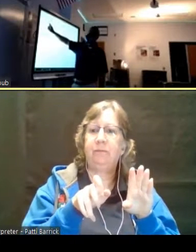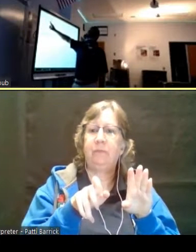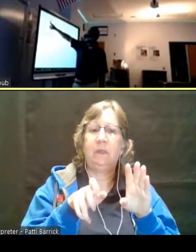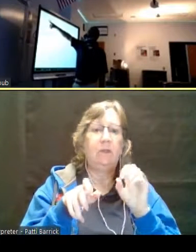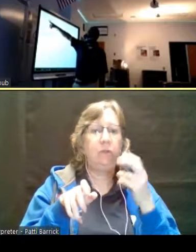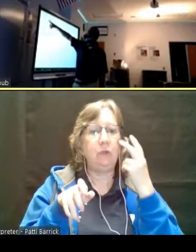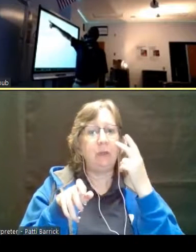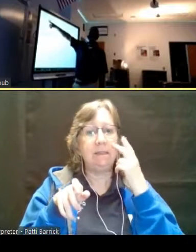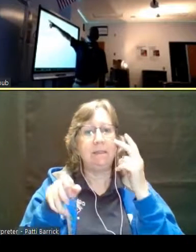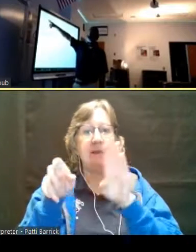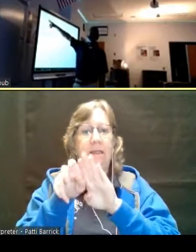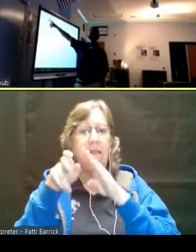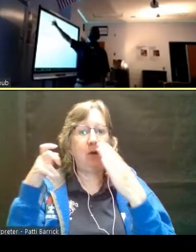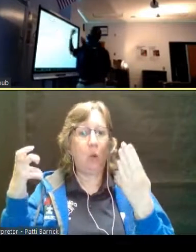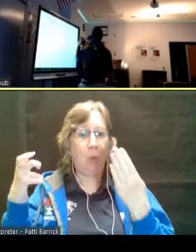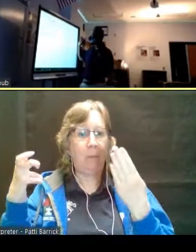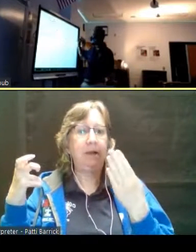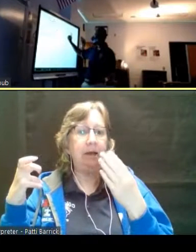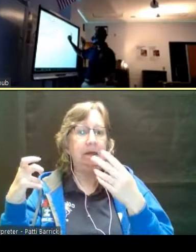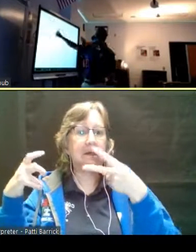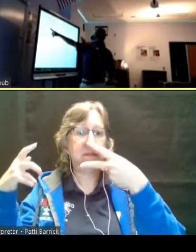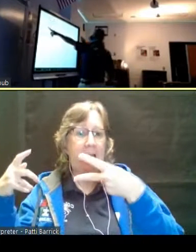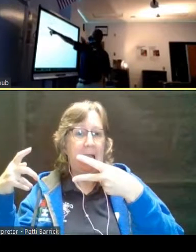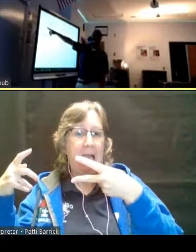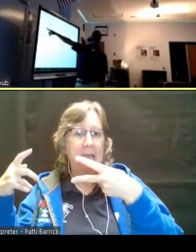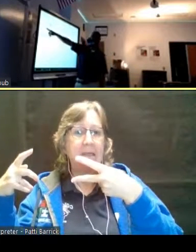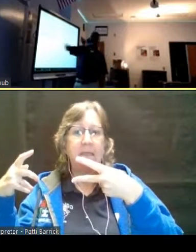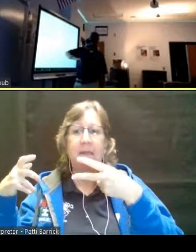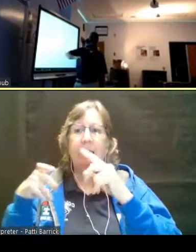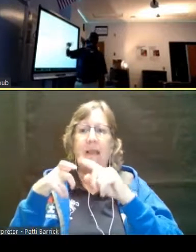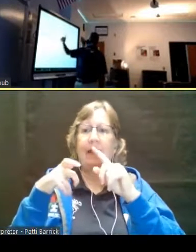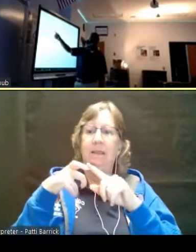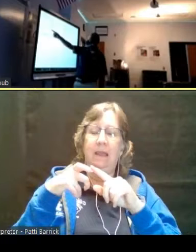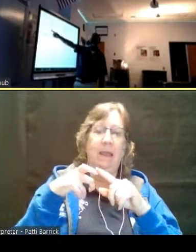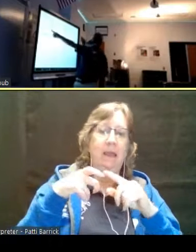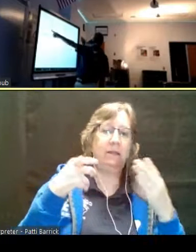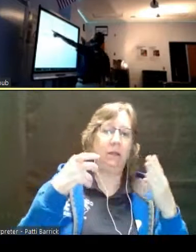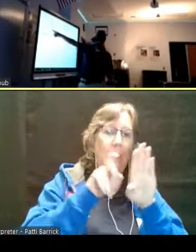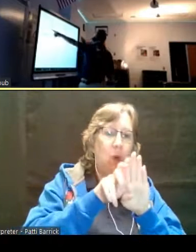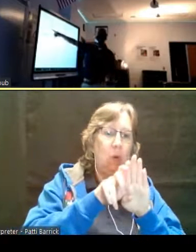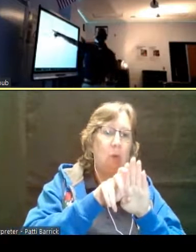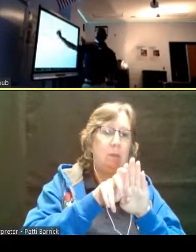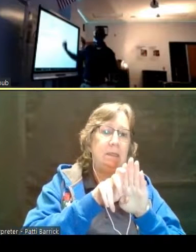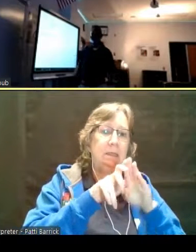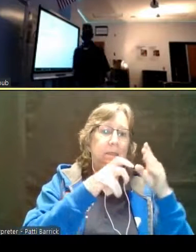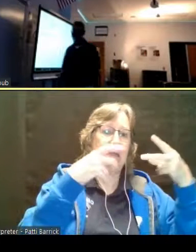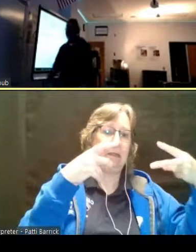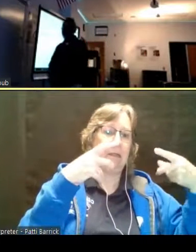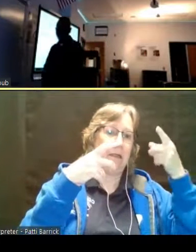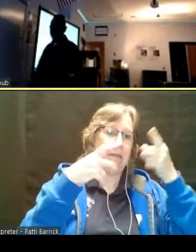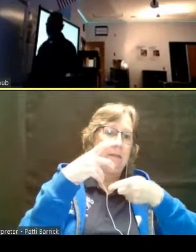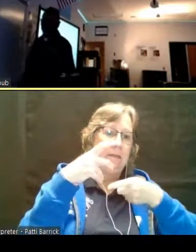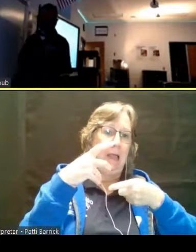tag and a closed anchor tag. An opening span tag and an opening and a closing span tag.